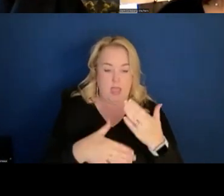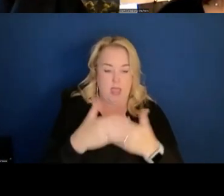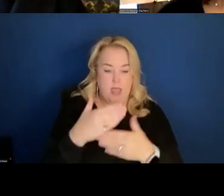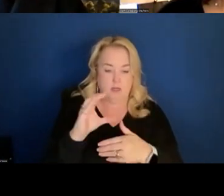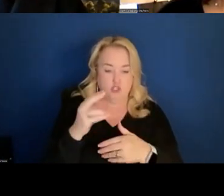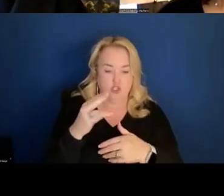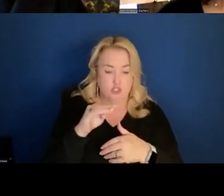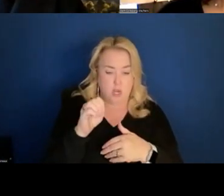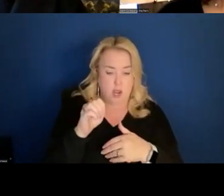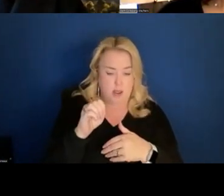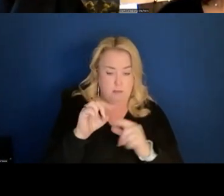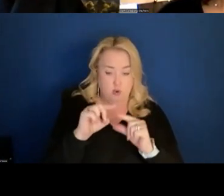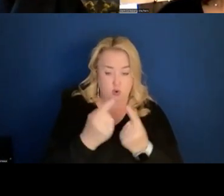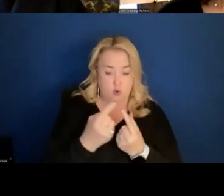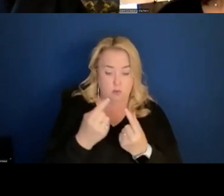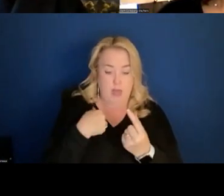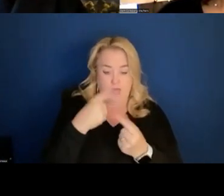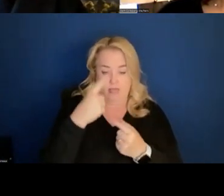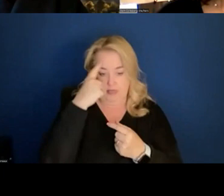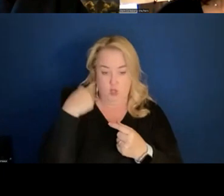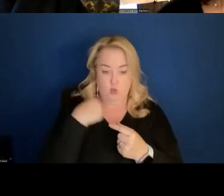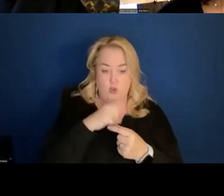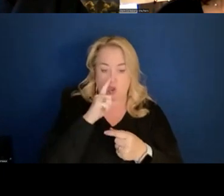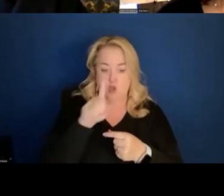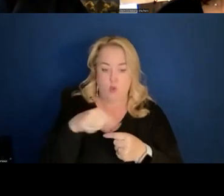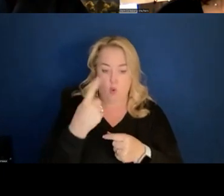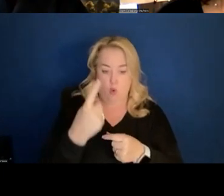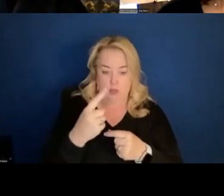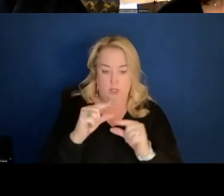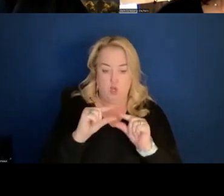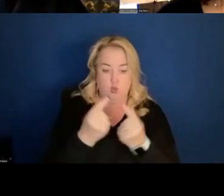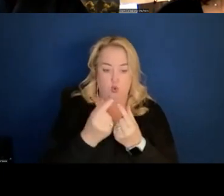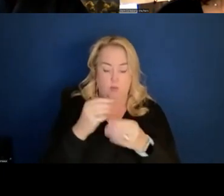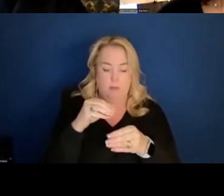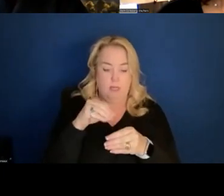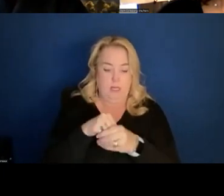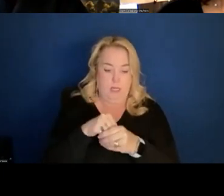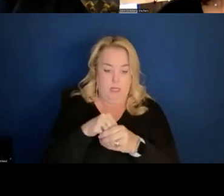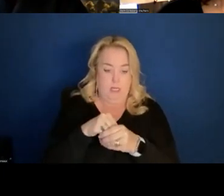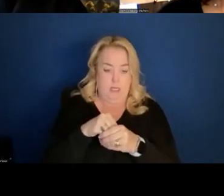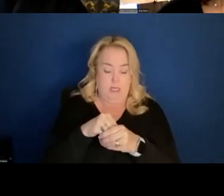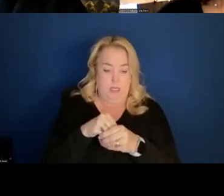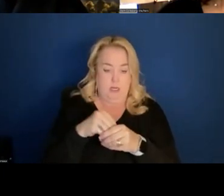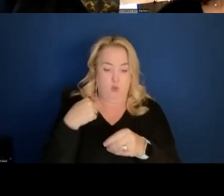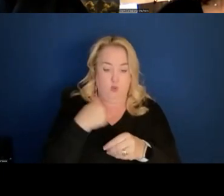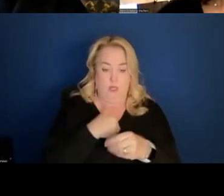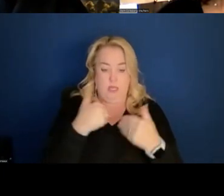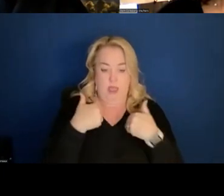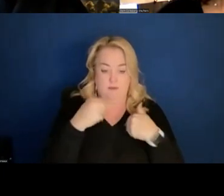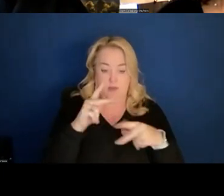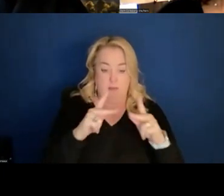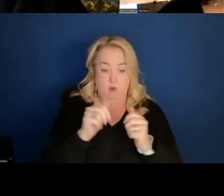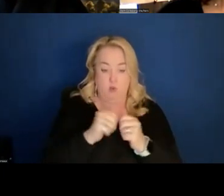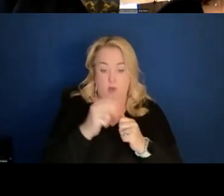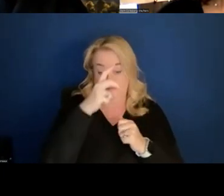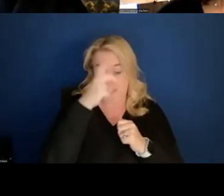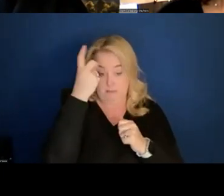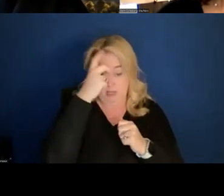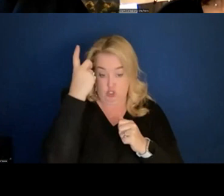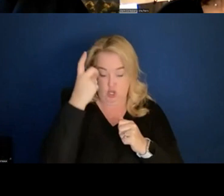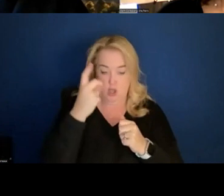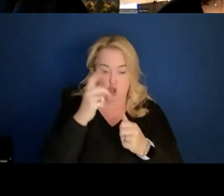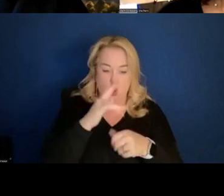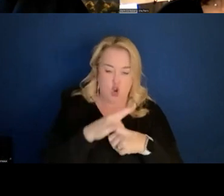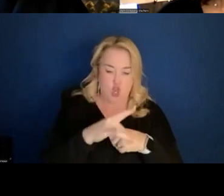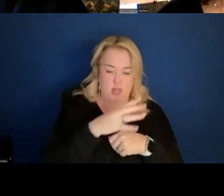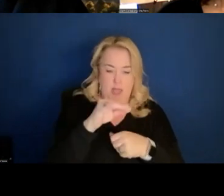as far as we know, we're the only group of its kind where we have people with dementia, early to middle